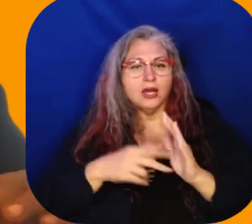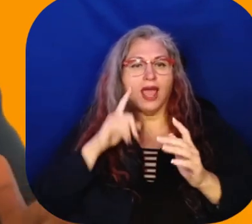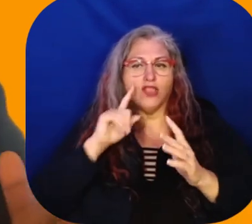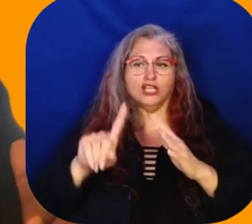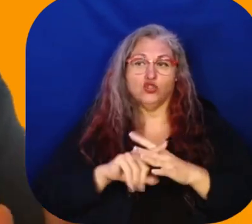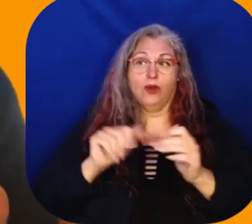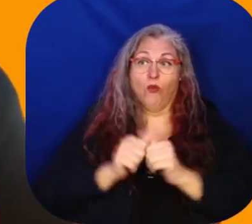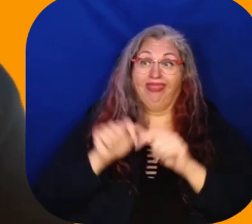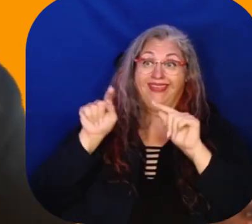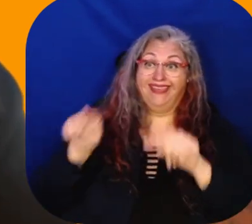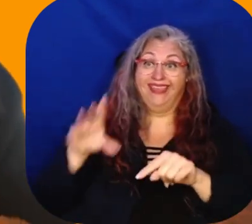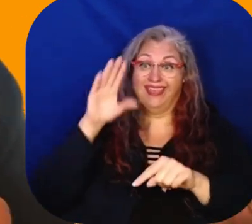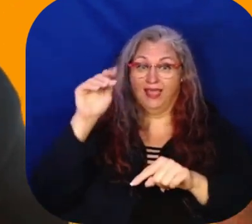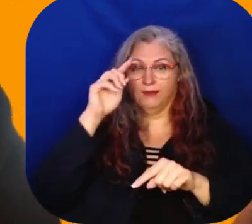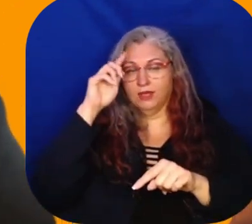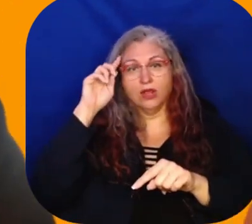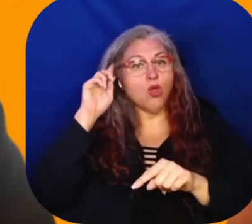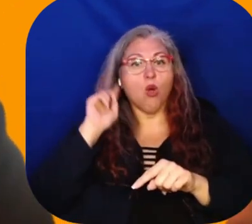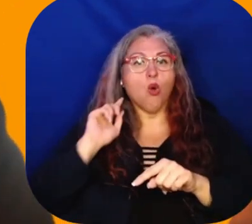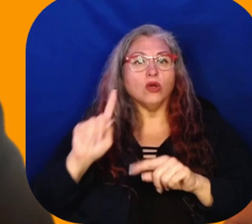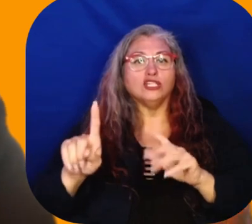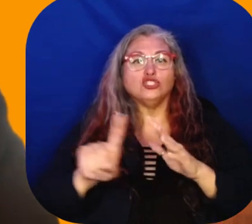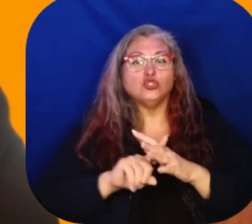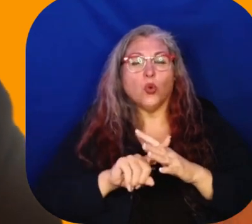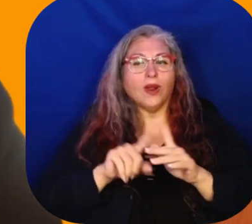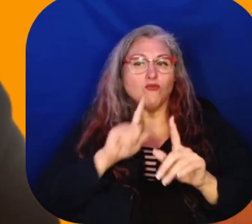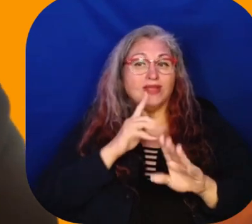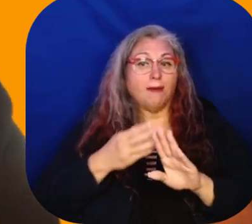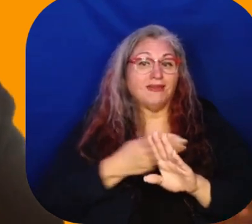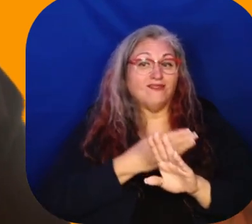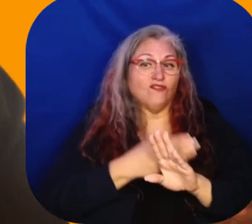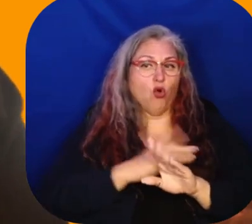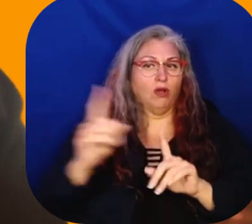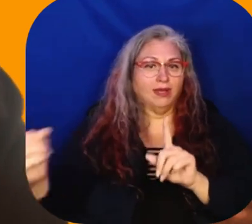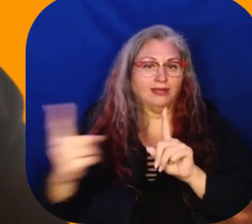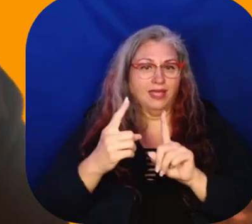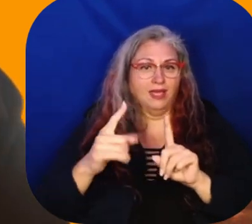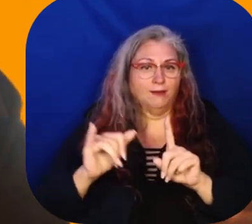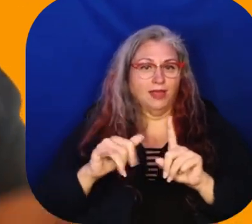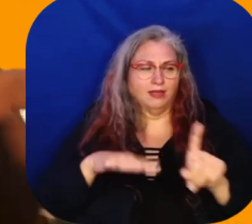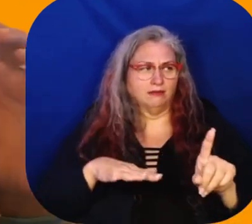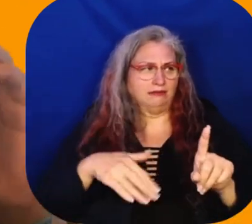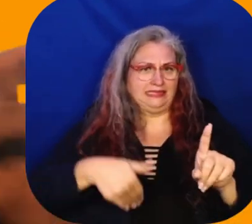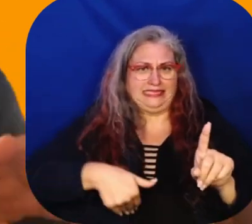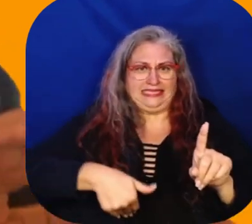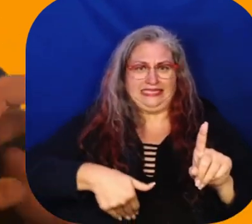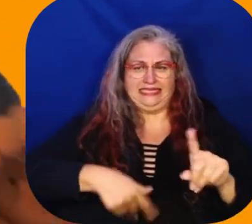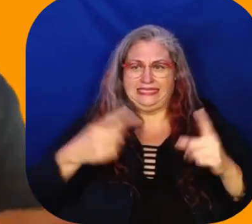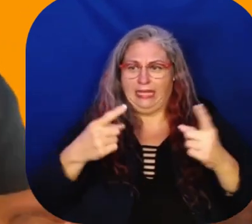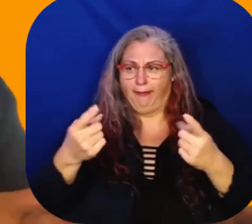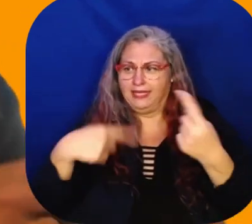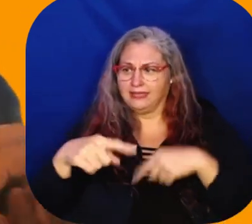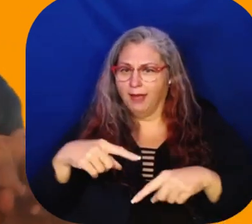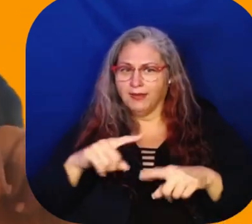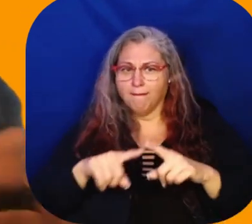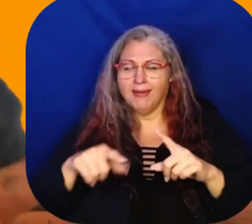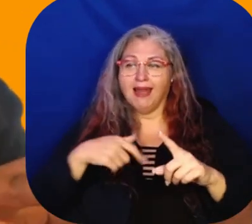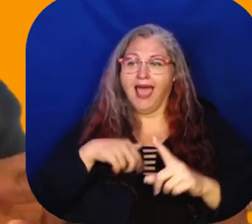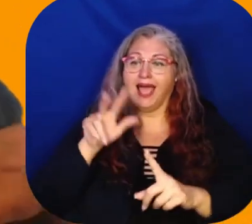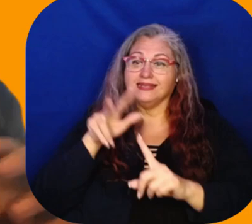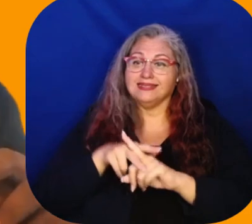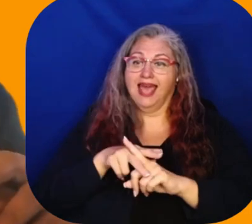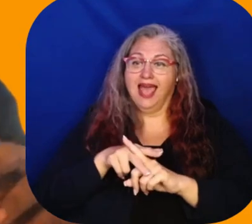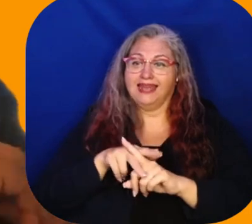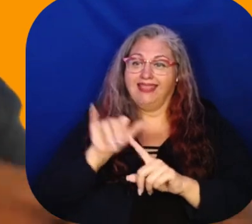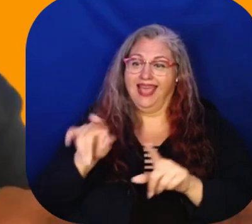didn't. It like showed up like a couple minutes before him, actually. Like, hey, something's coming. You know, but I assigned it the same voice, and I just